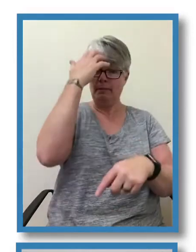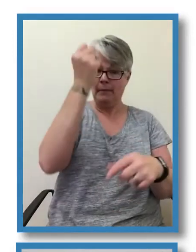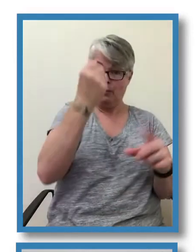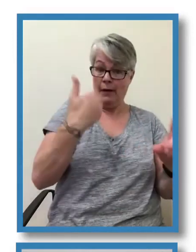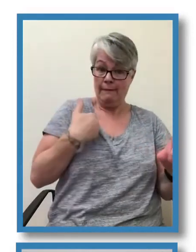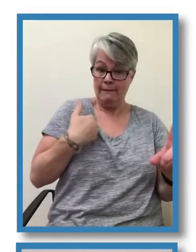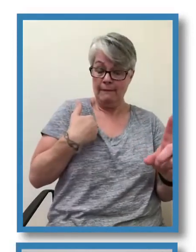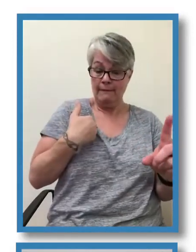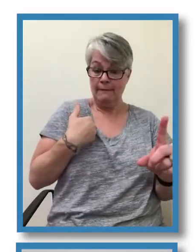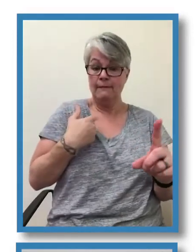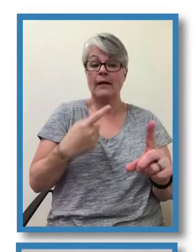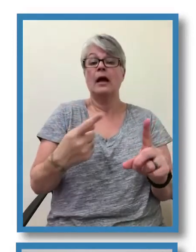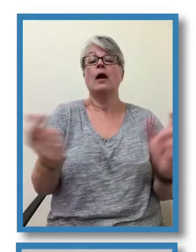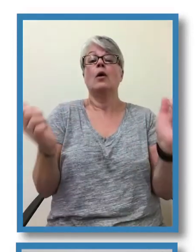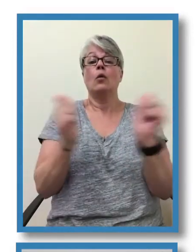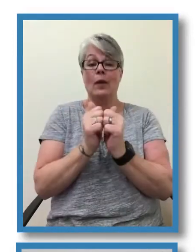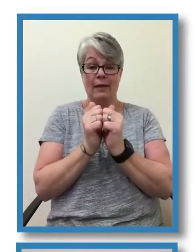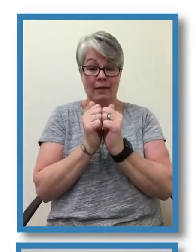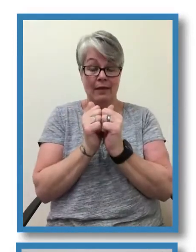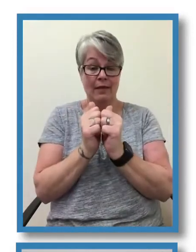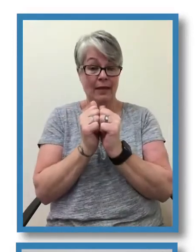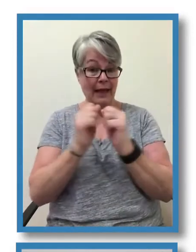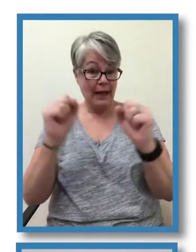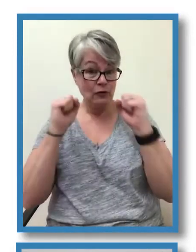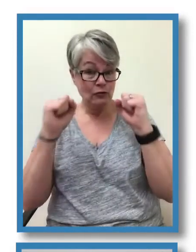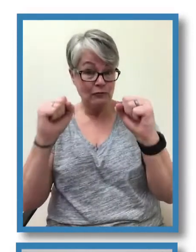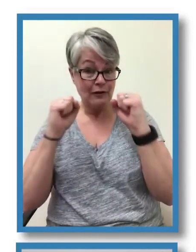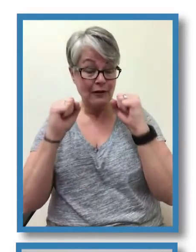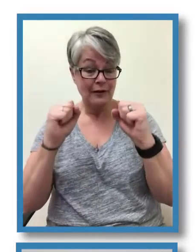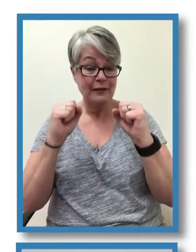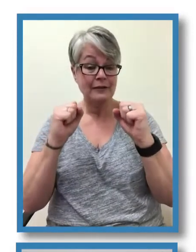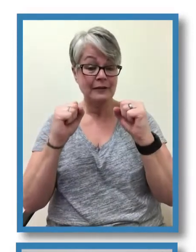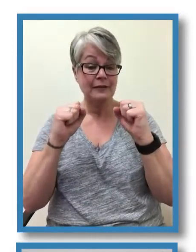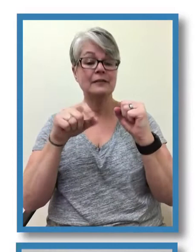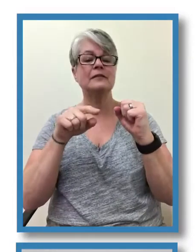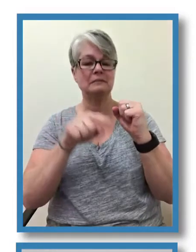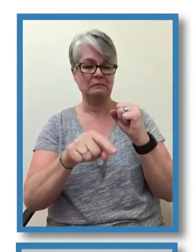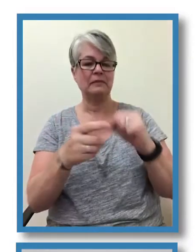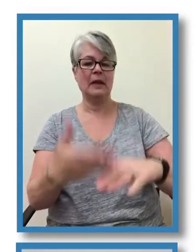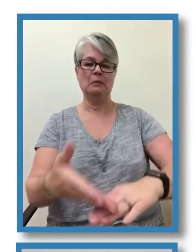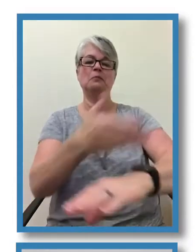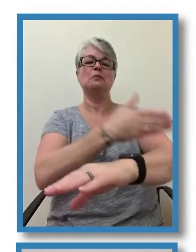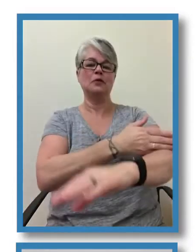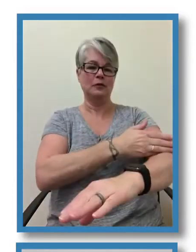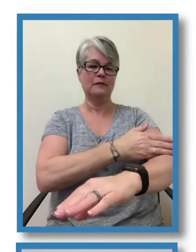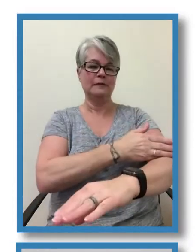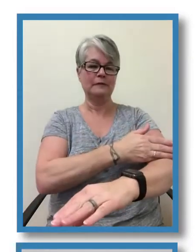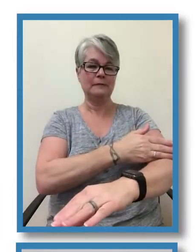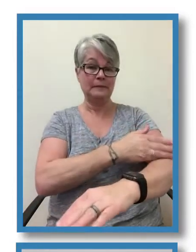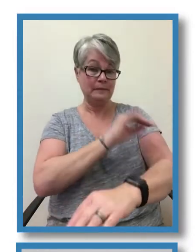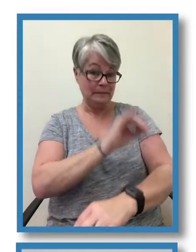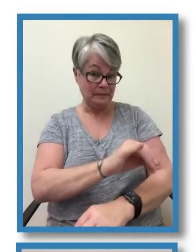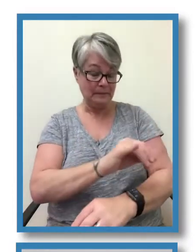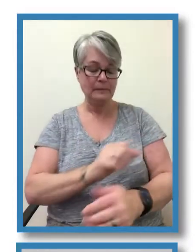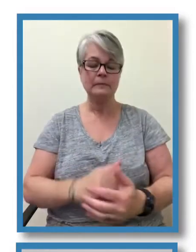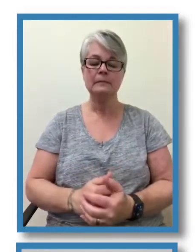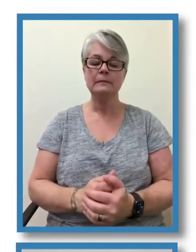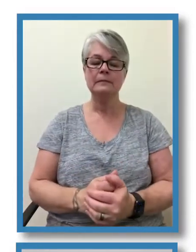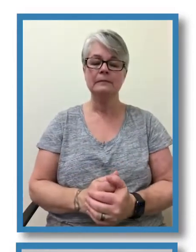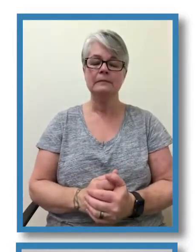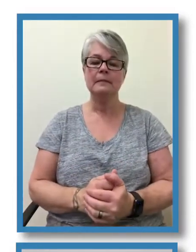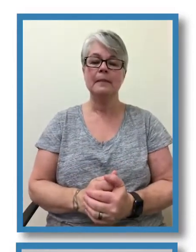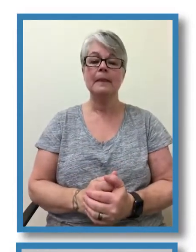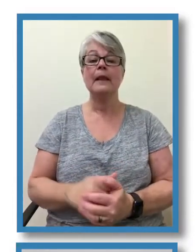who actually have dementia, there are a number of randomized controlled trials showing that a